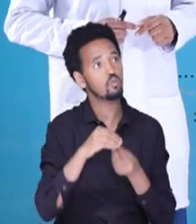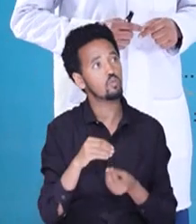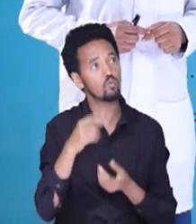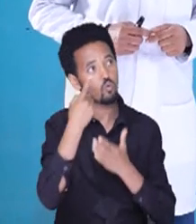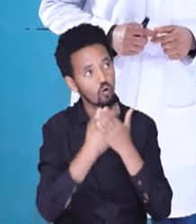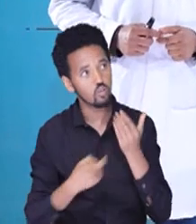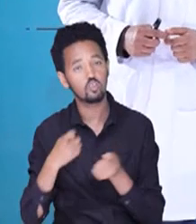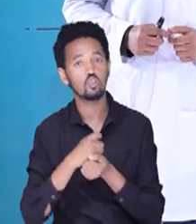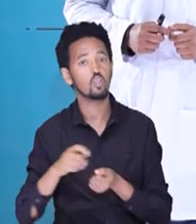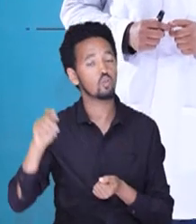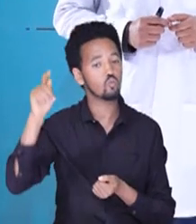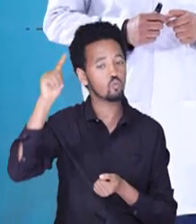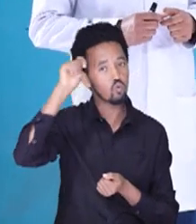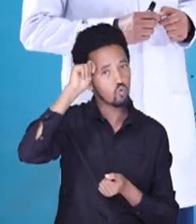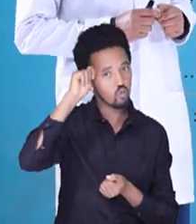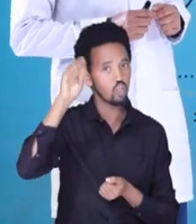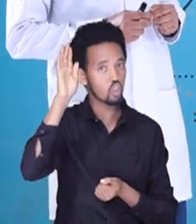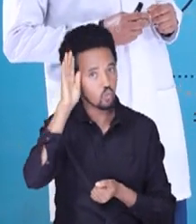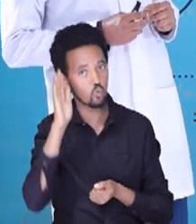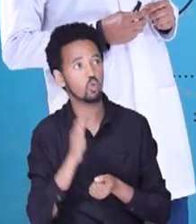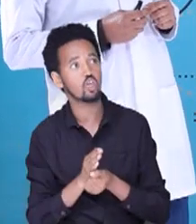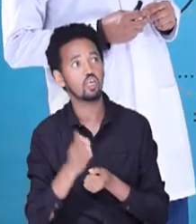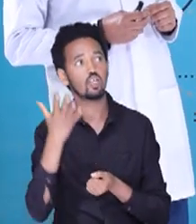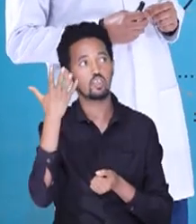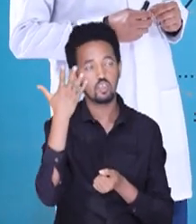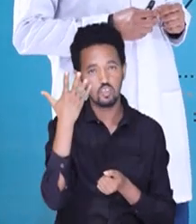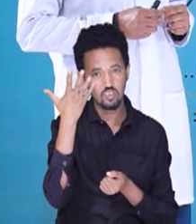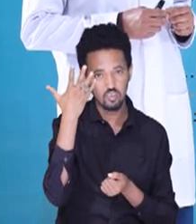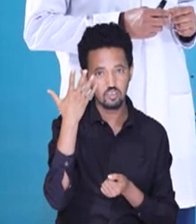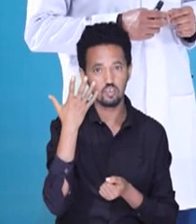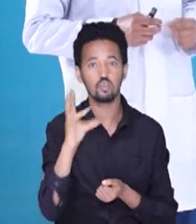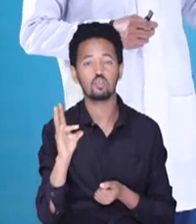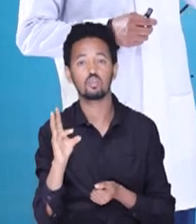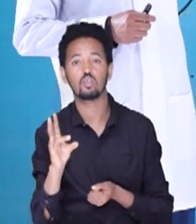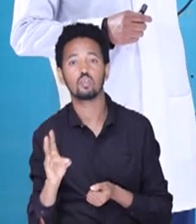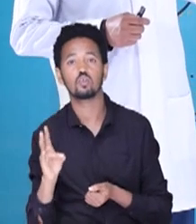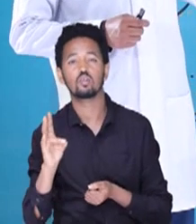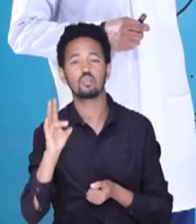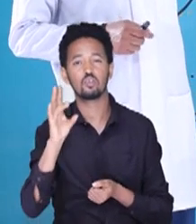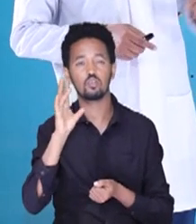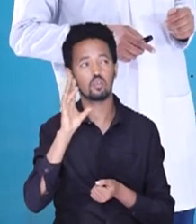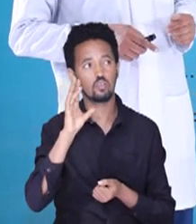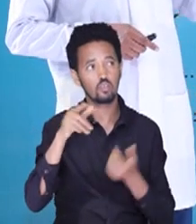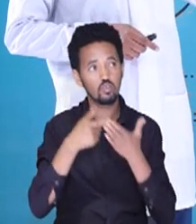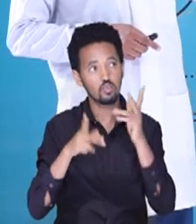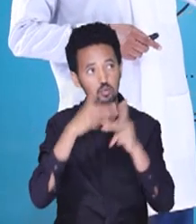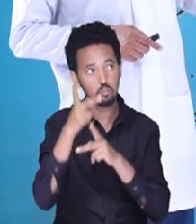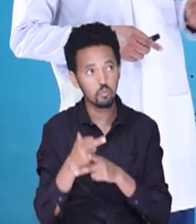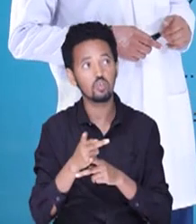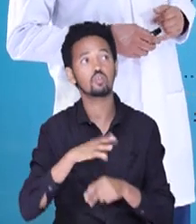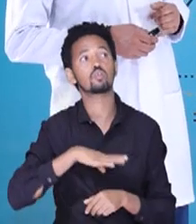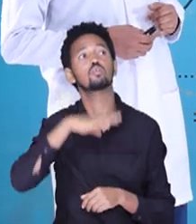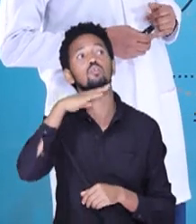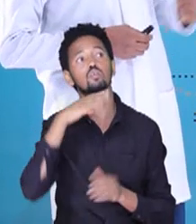as Tokugawa shogunate in 1603 up to 1867, because in this period each